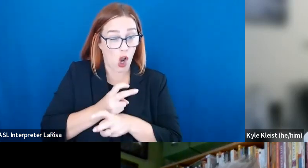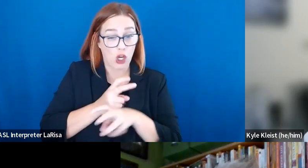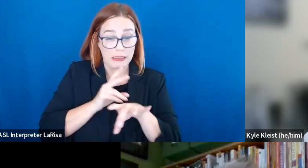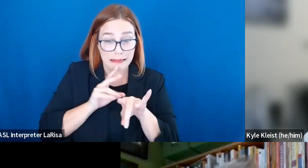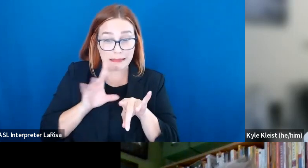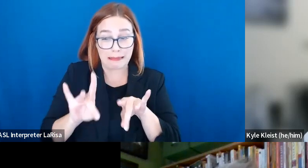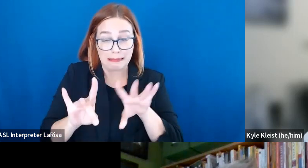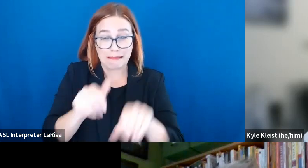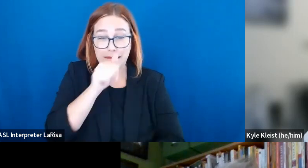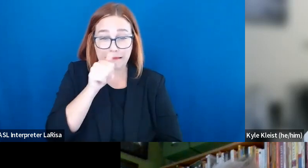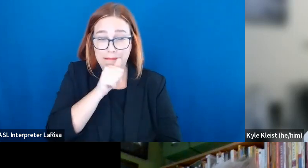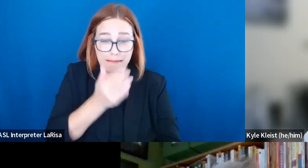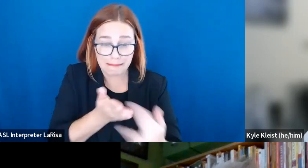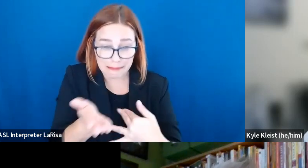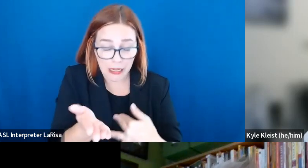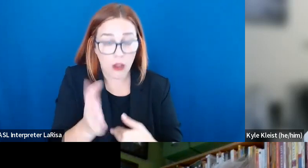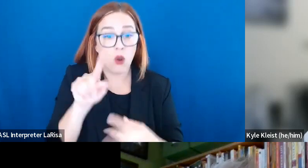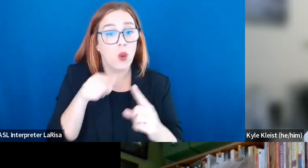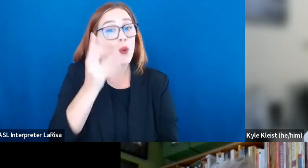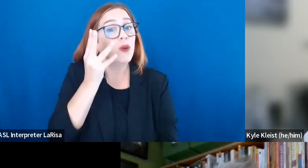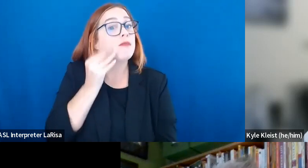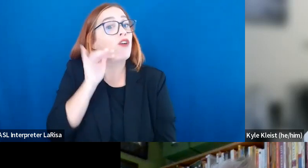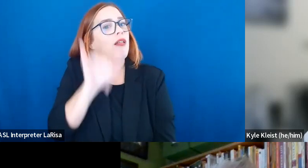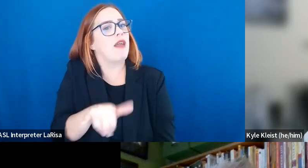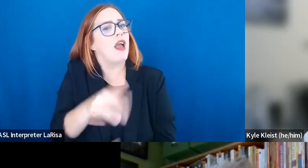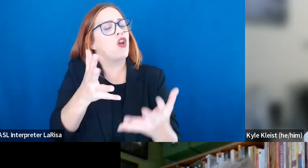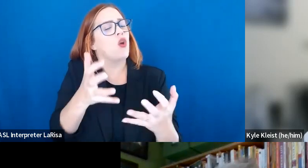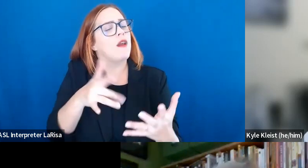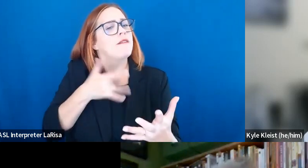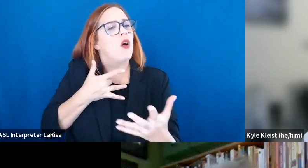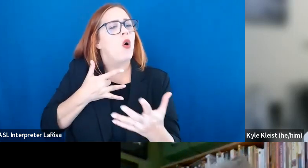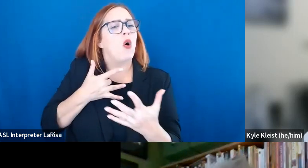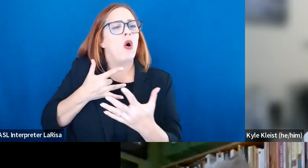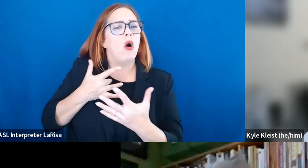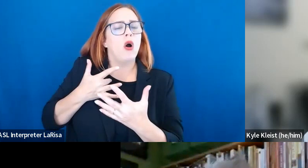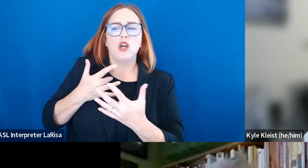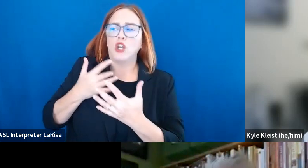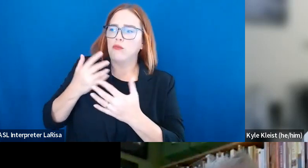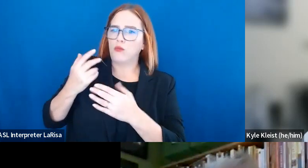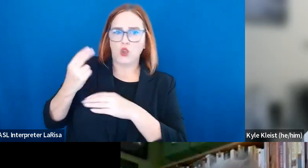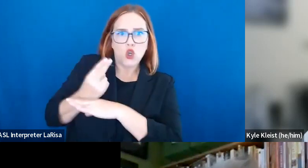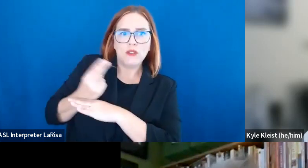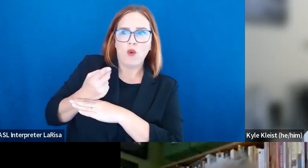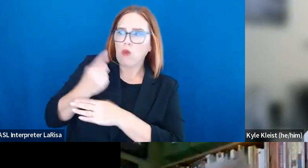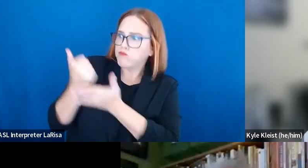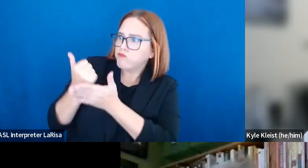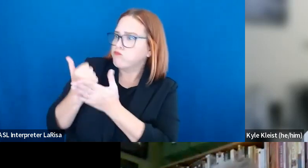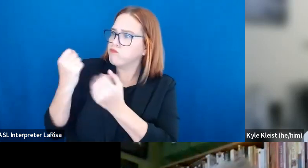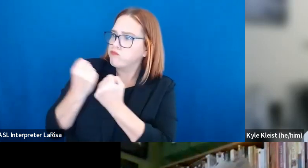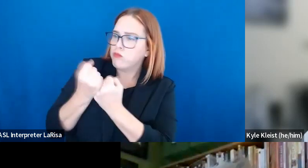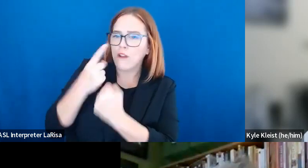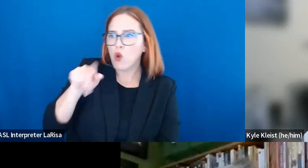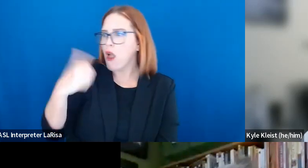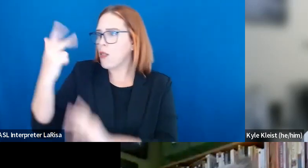when we've been through something like that, we'd love to think we can be useful to somebody else, that wasn't just a futile experience for ourselves, but it was